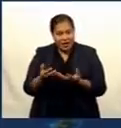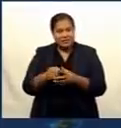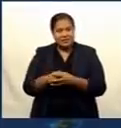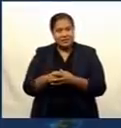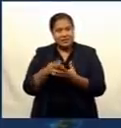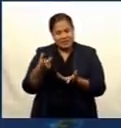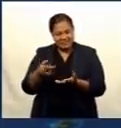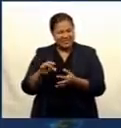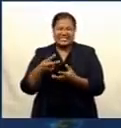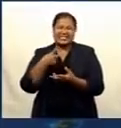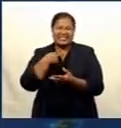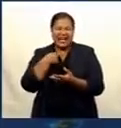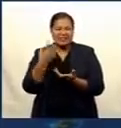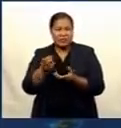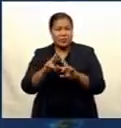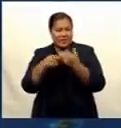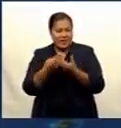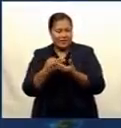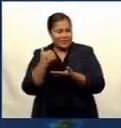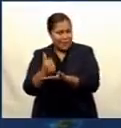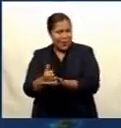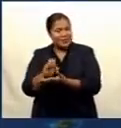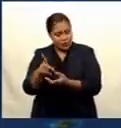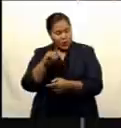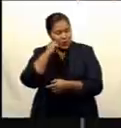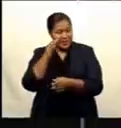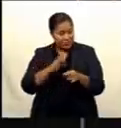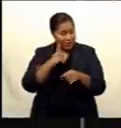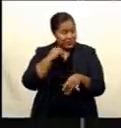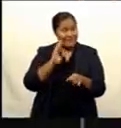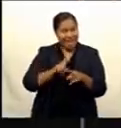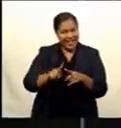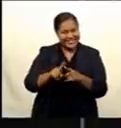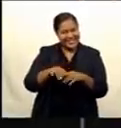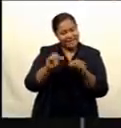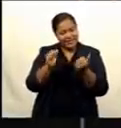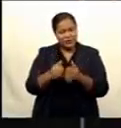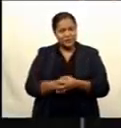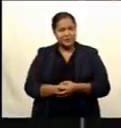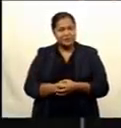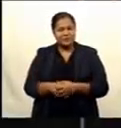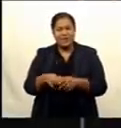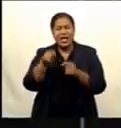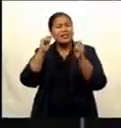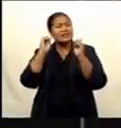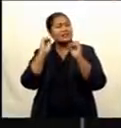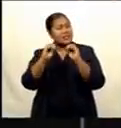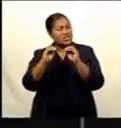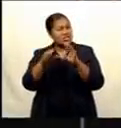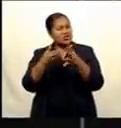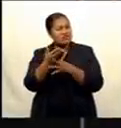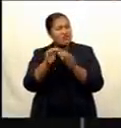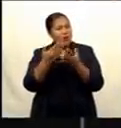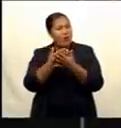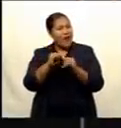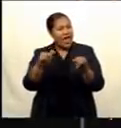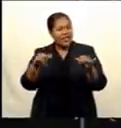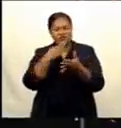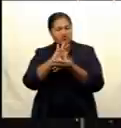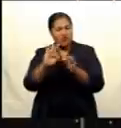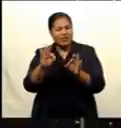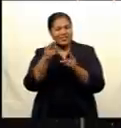their family. So we were keen to get this finalized. Teaching through online platforms has not been easy for lecturers